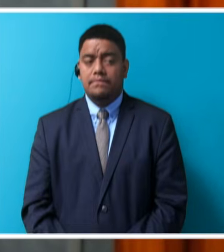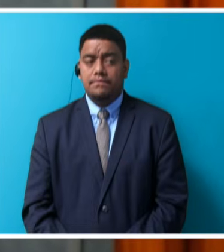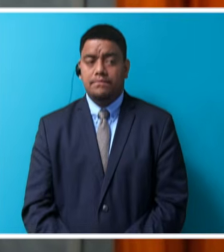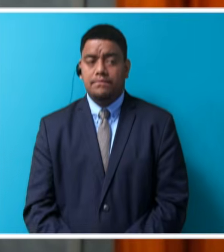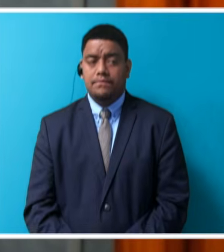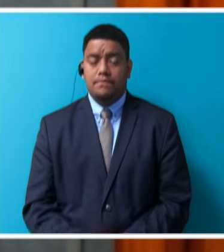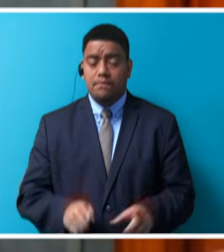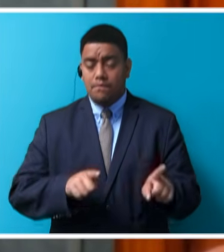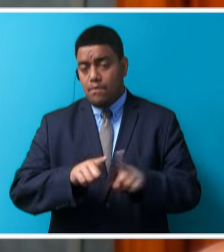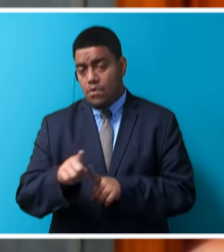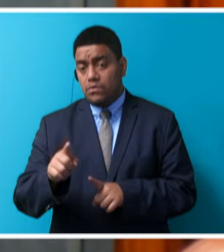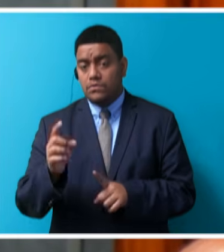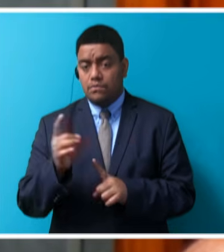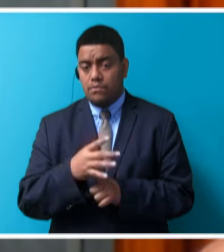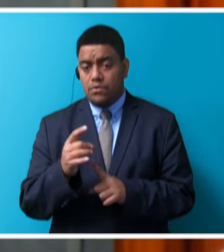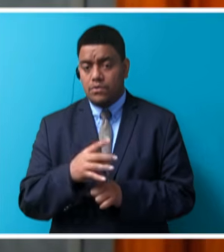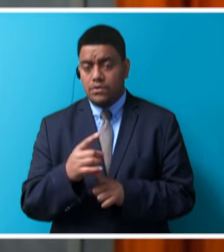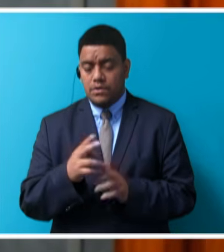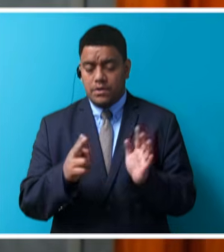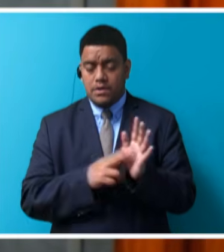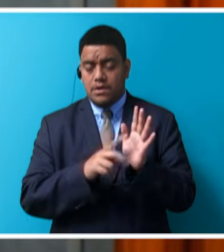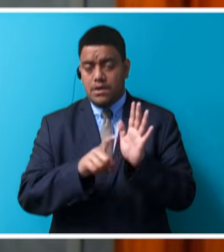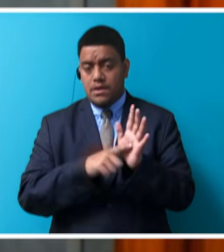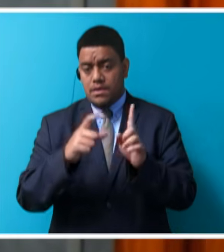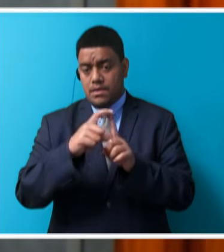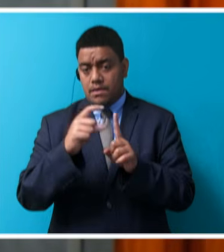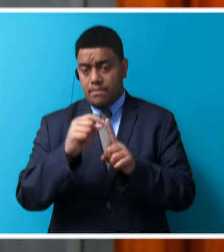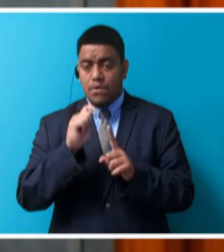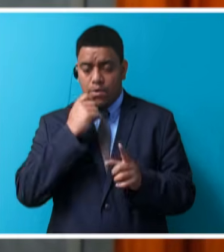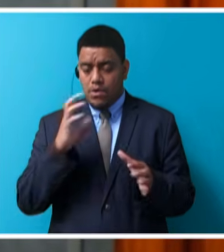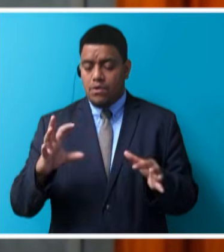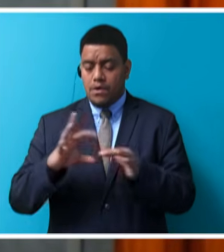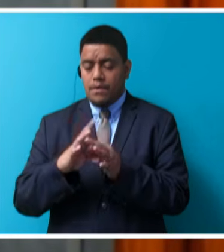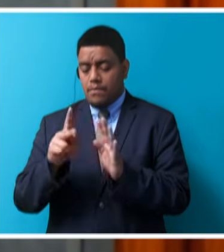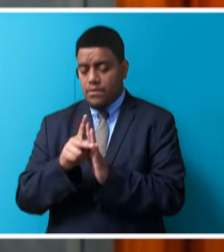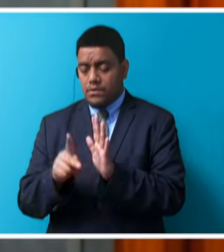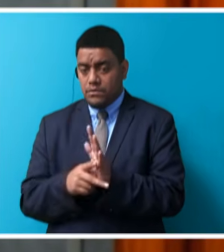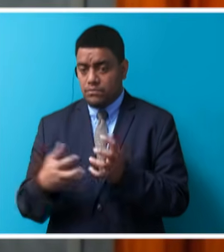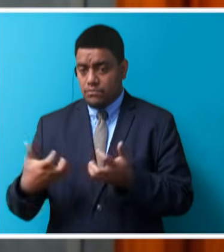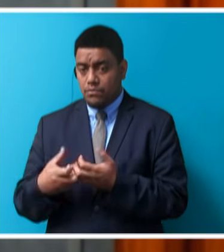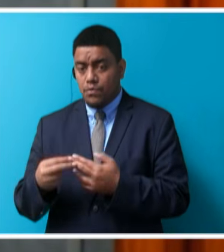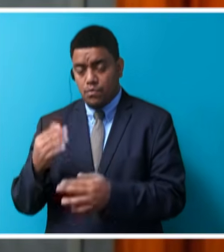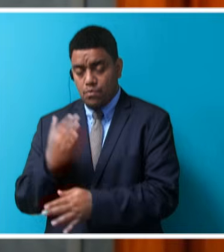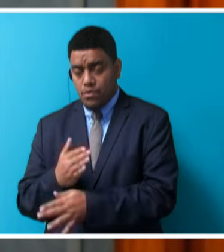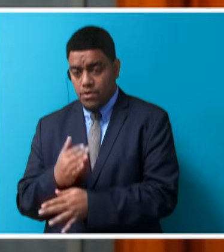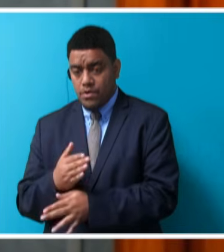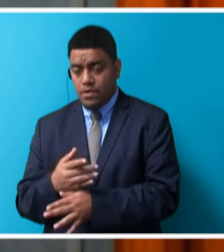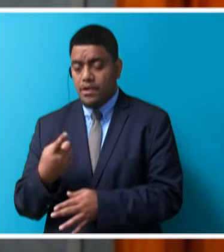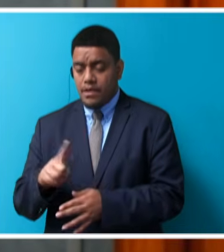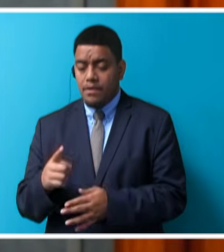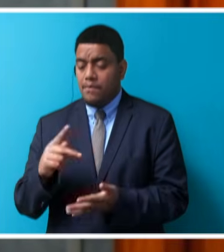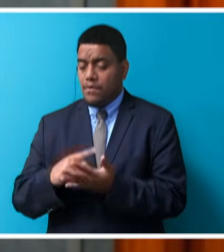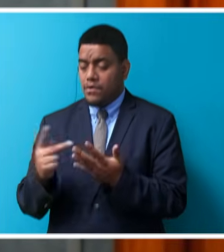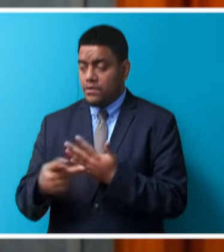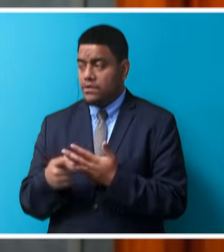Most importantly, Mr. Speaker, sir, the NRDP will connect policy with implementation. Existing programs such